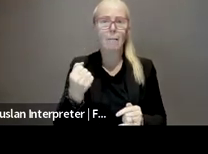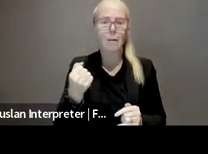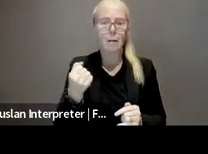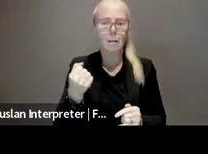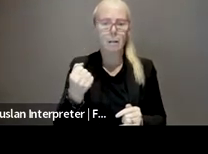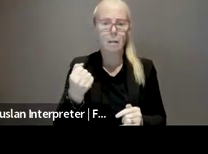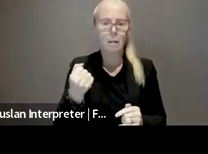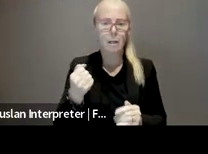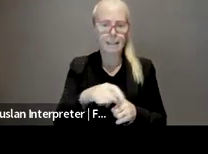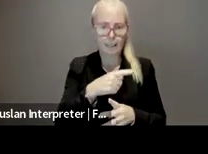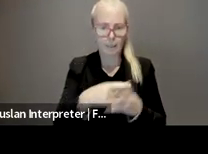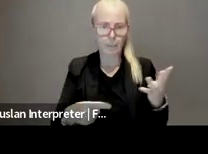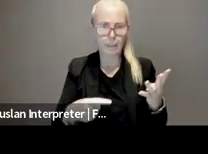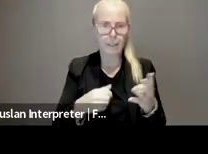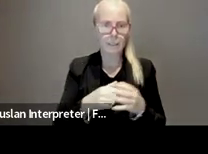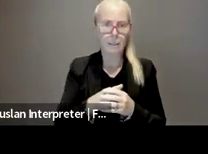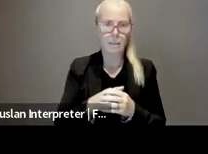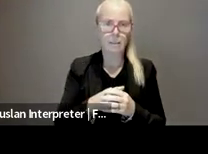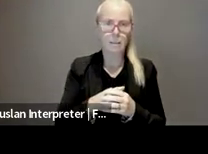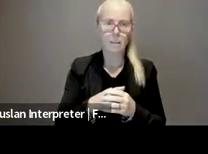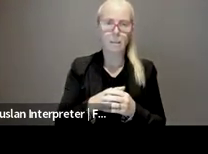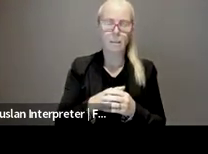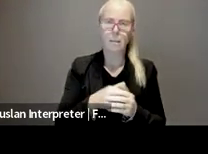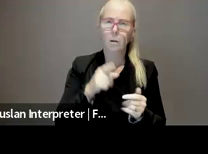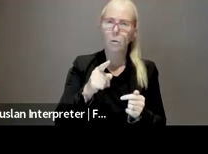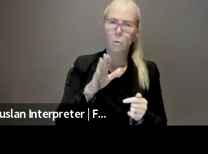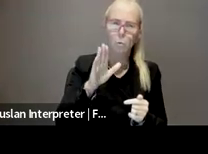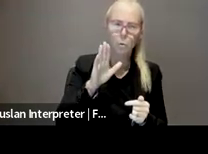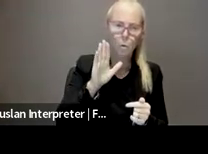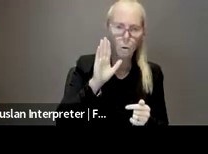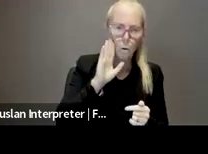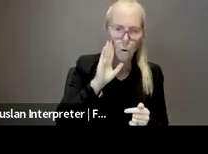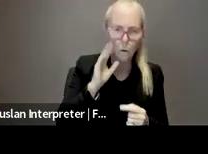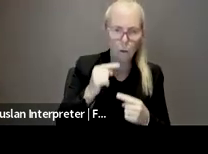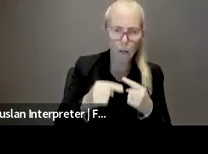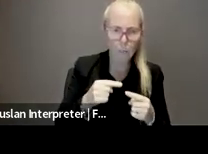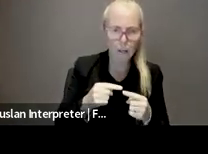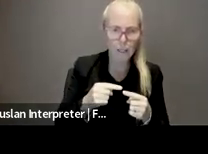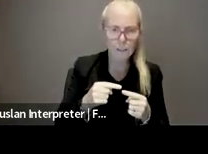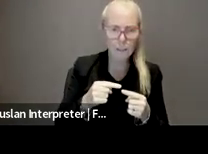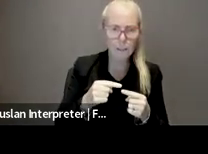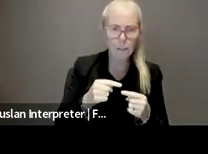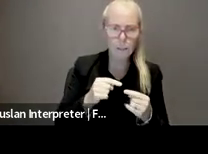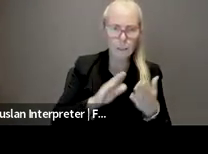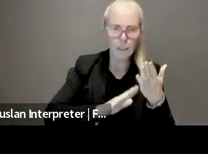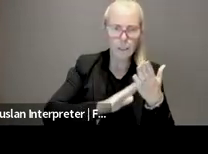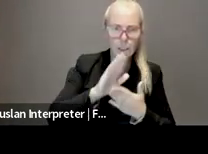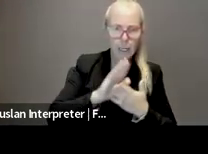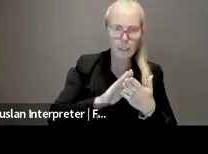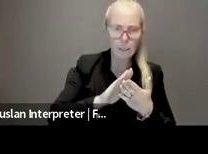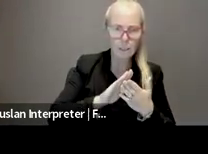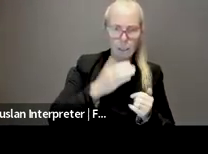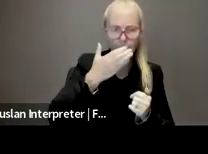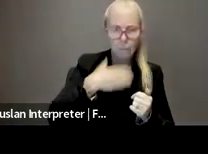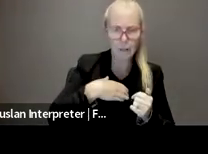thought about the challenge faced by teachers? Using technology as a foundation, we